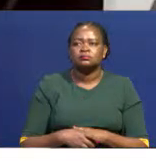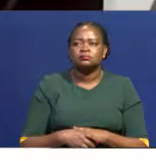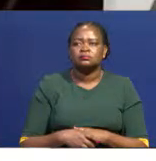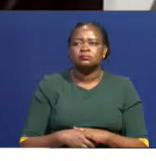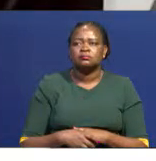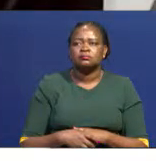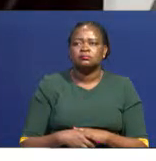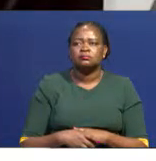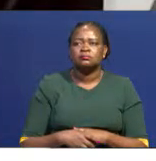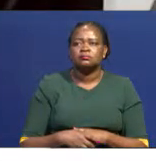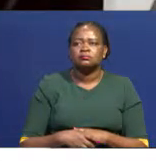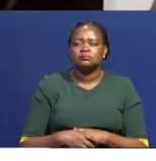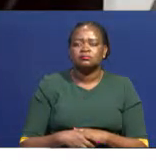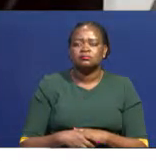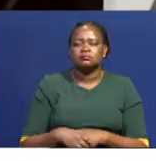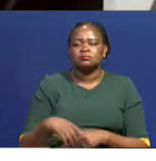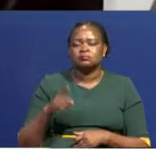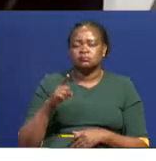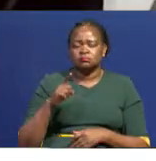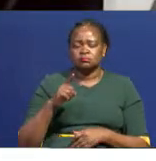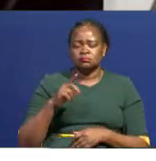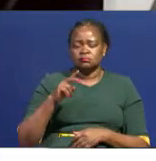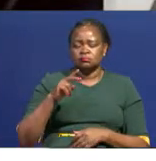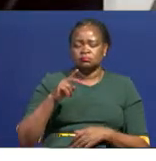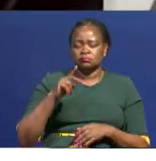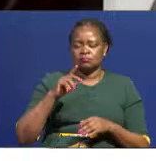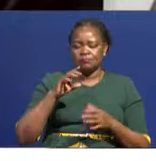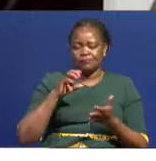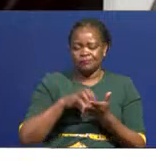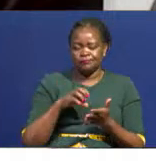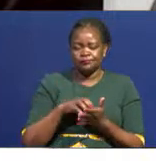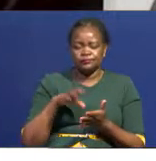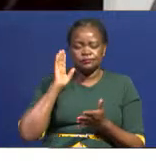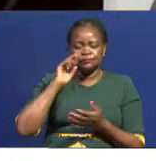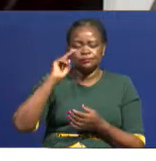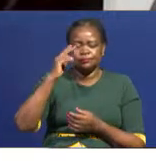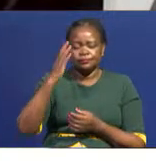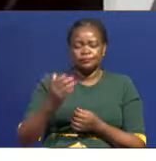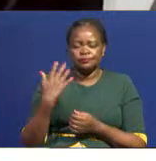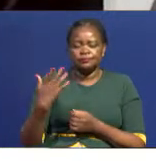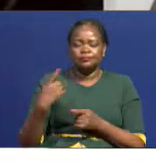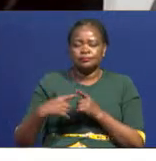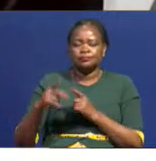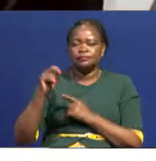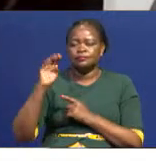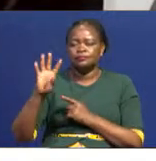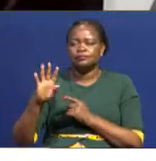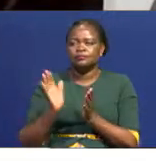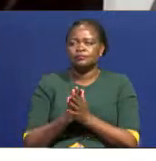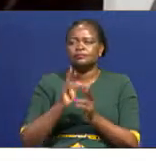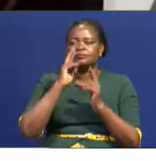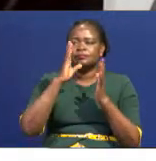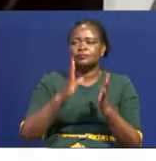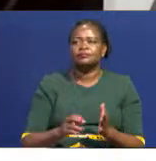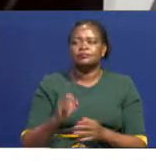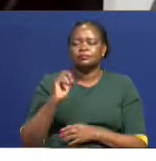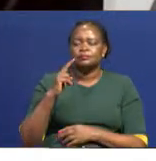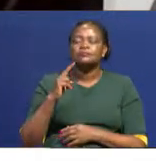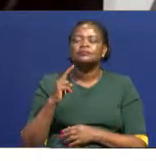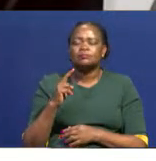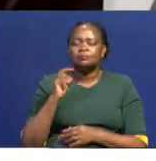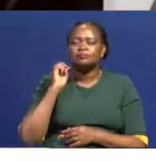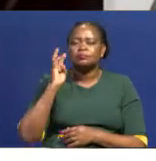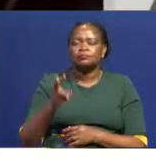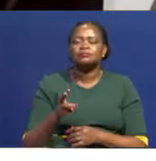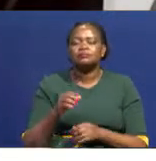The pre-trial has been set for the 2nd of May 2024, and our reporter Ruth Wamboi